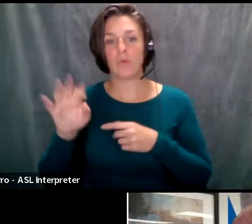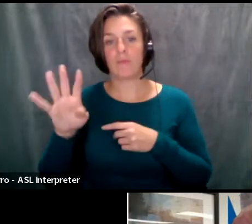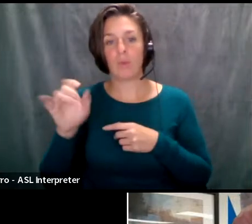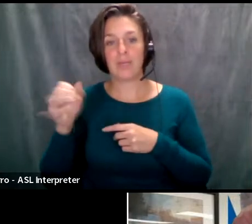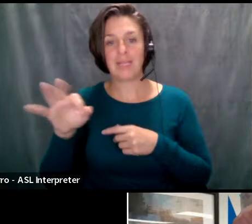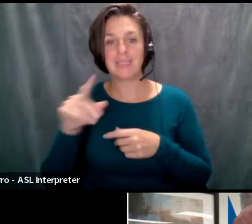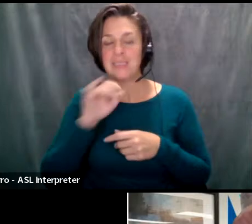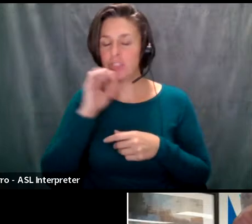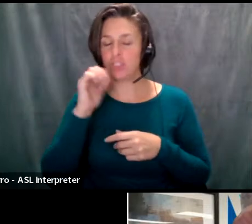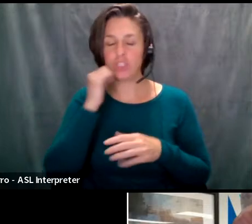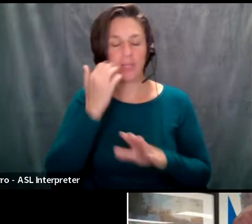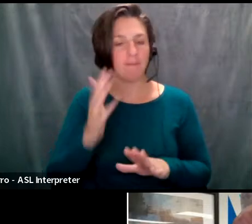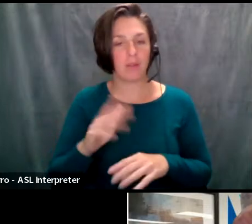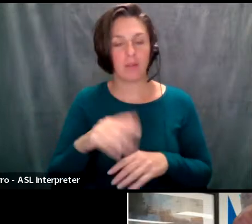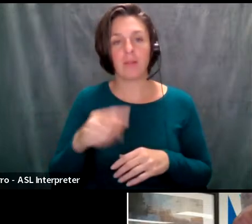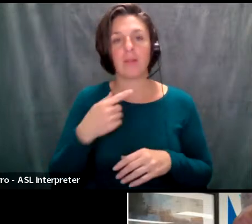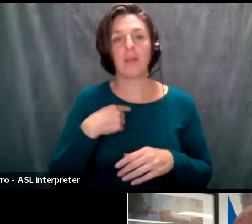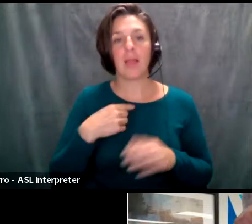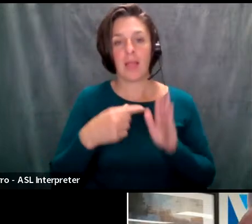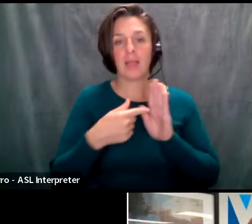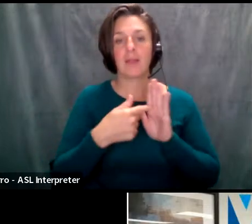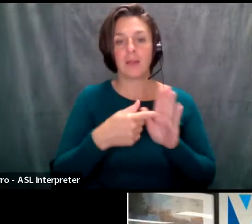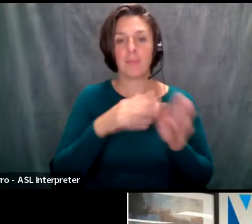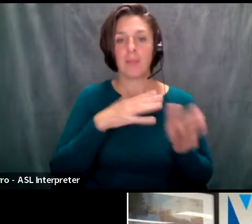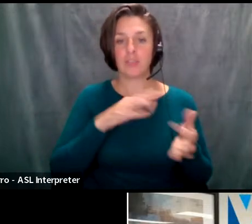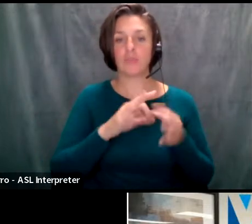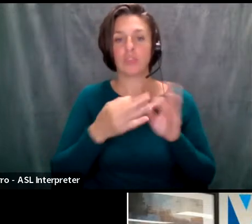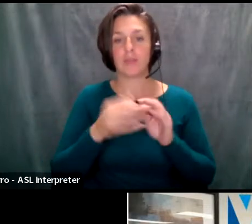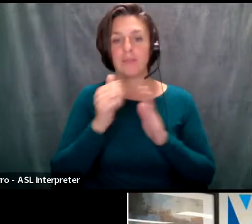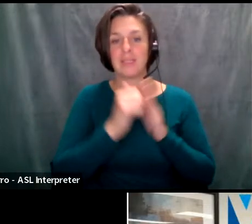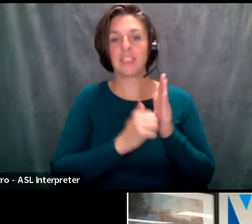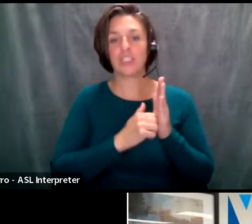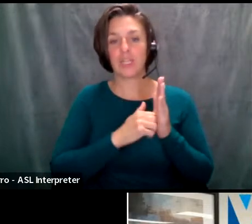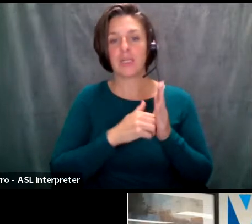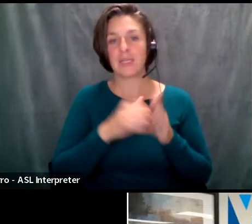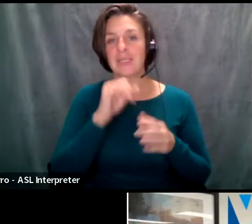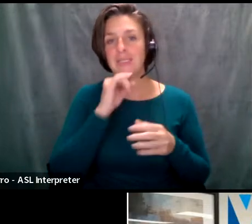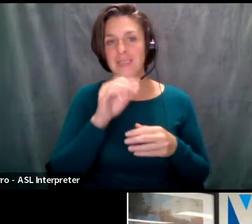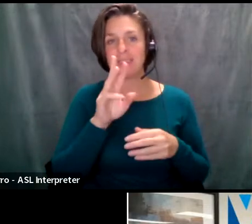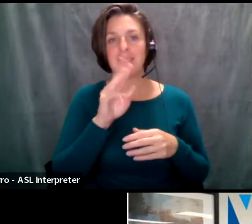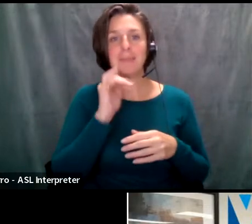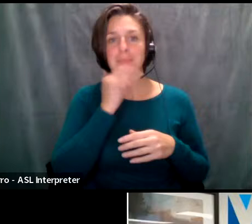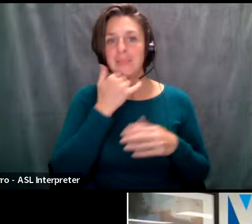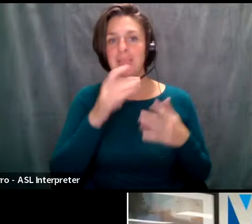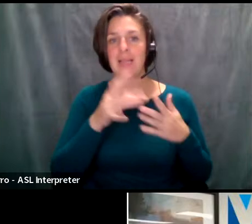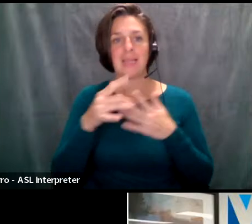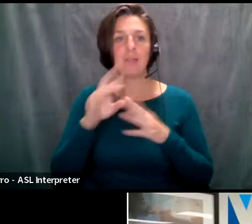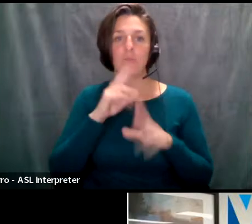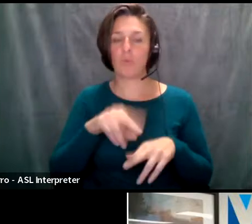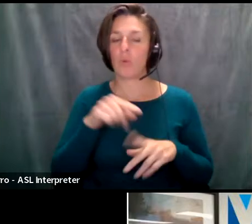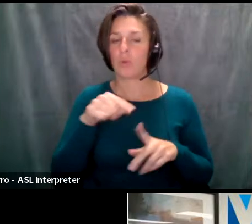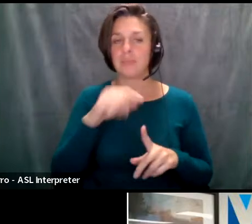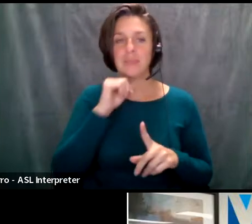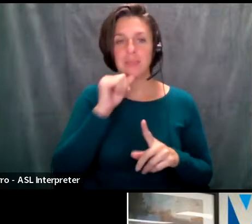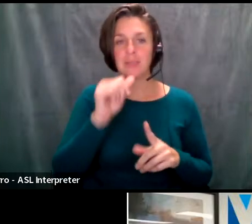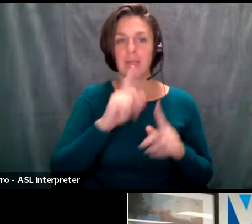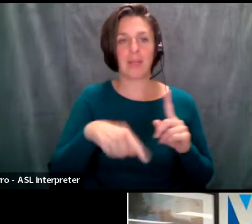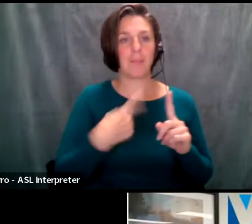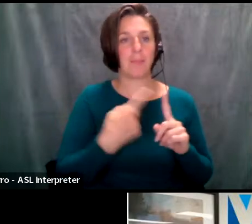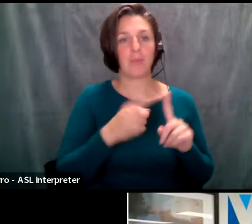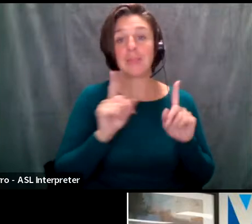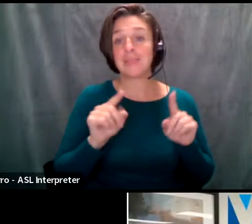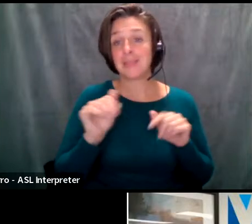My interpretation of the agenda item tonight, I believe, is misleading. The report is not about attendance at